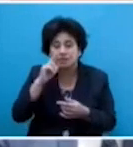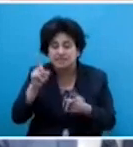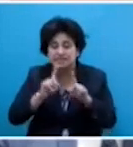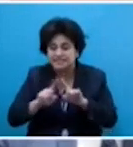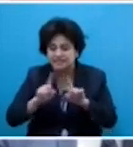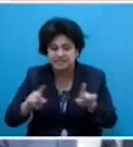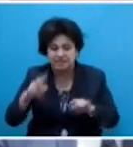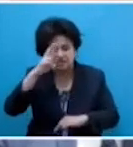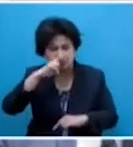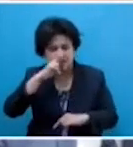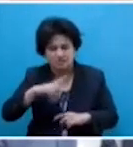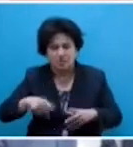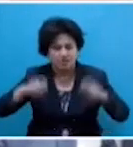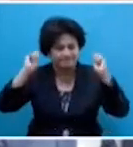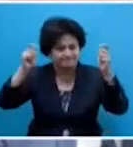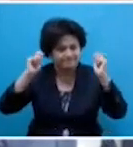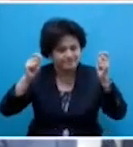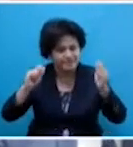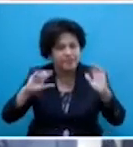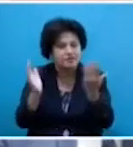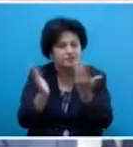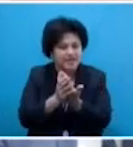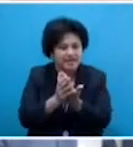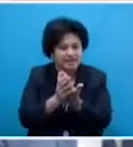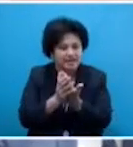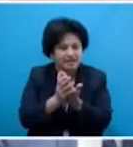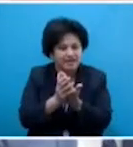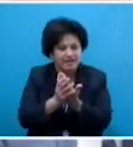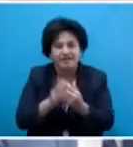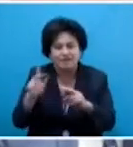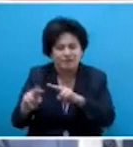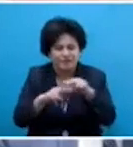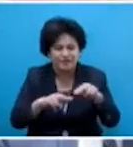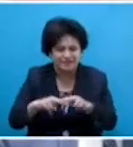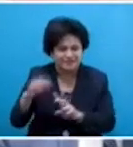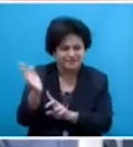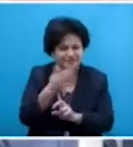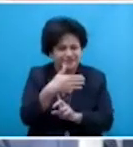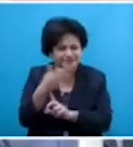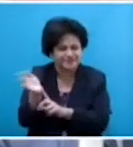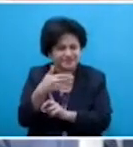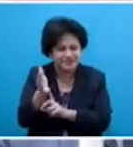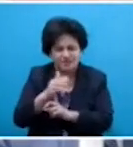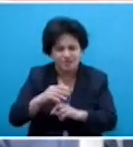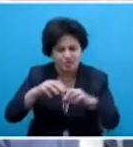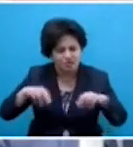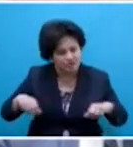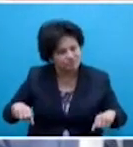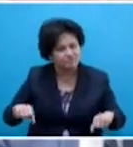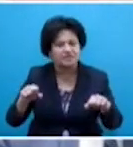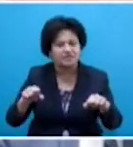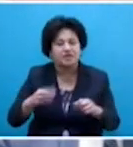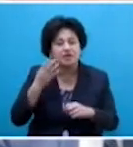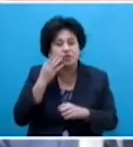background cheering together under the Fijian banner blue. When the Fijian Sevens team returned home from Rio